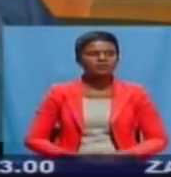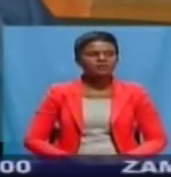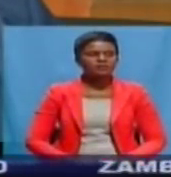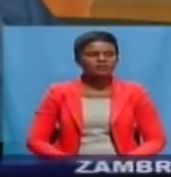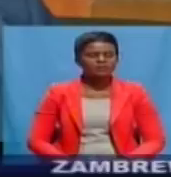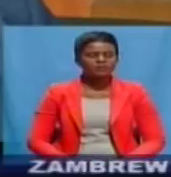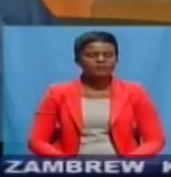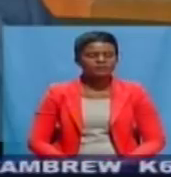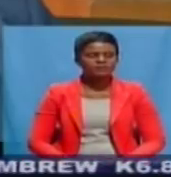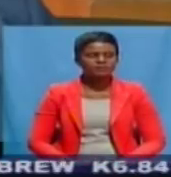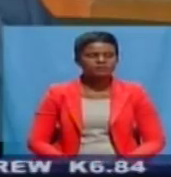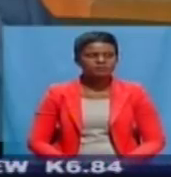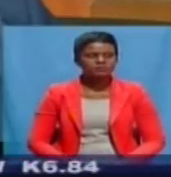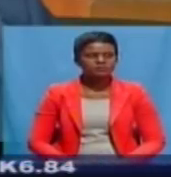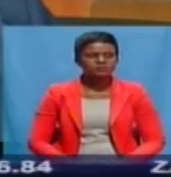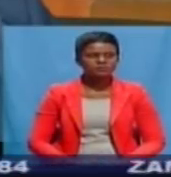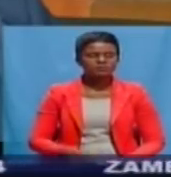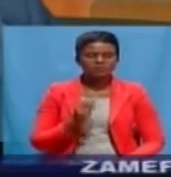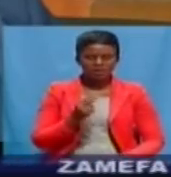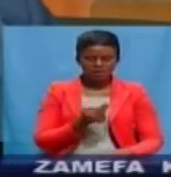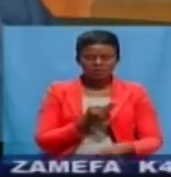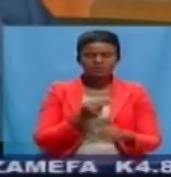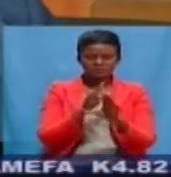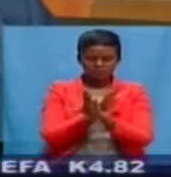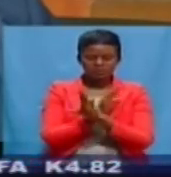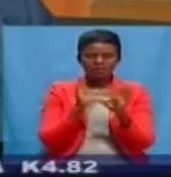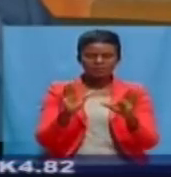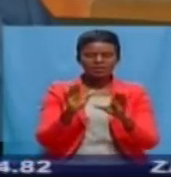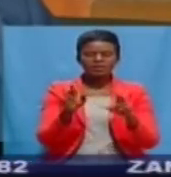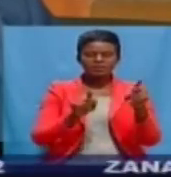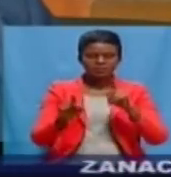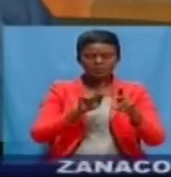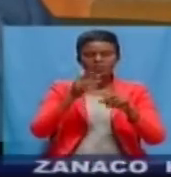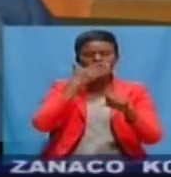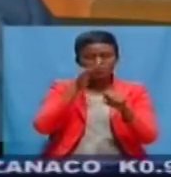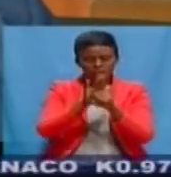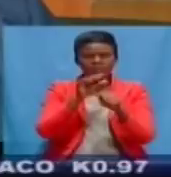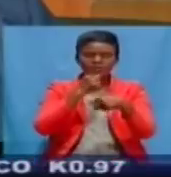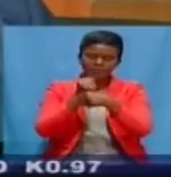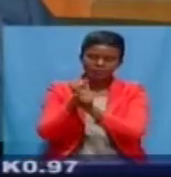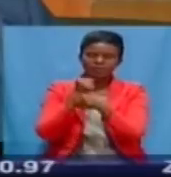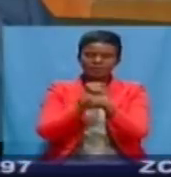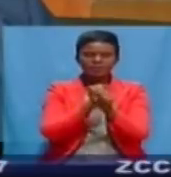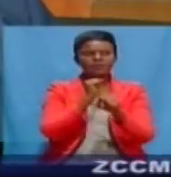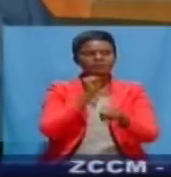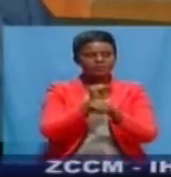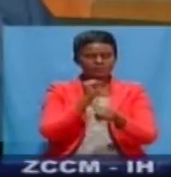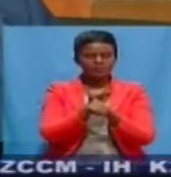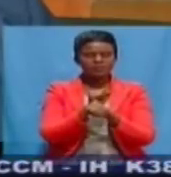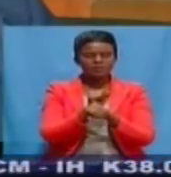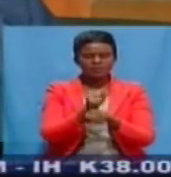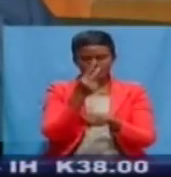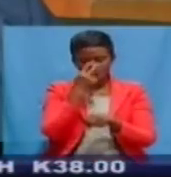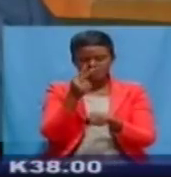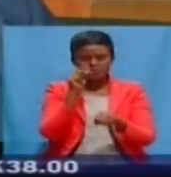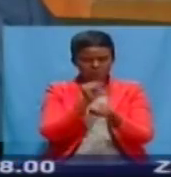We promised the Zambian people to create employment. Now, when you look at employment creation, you are looking